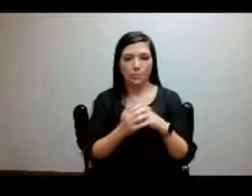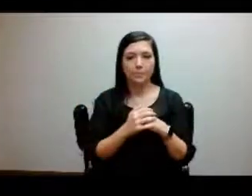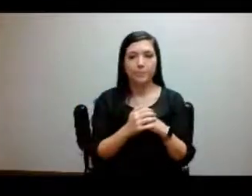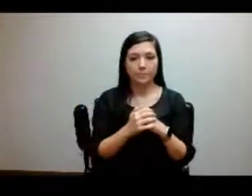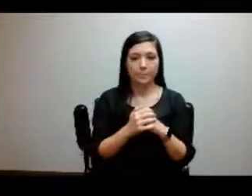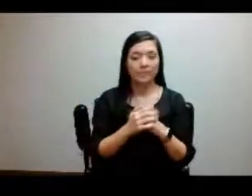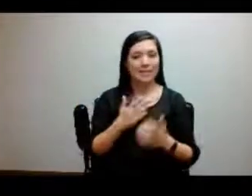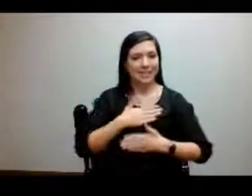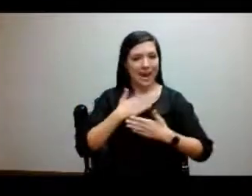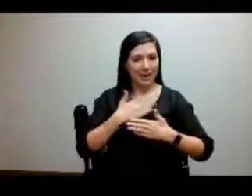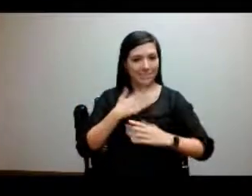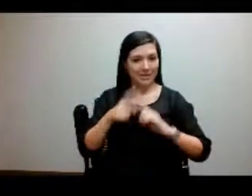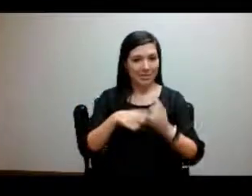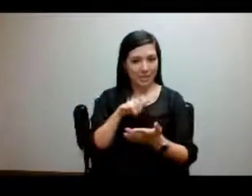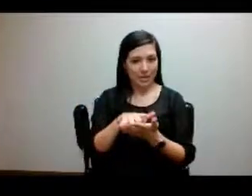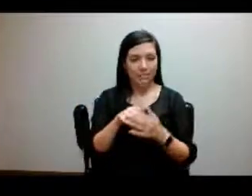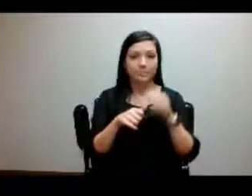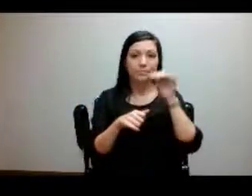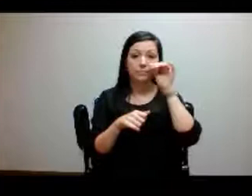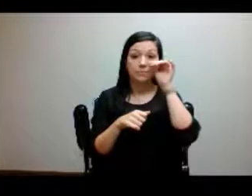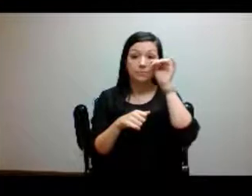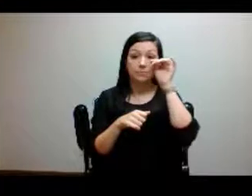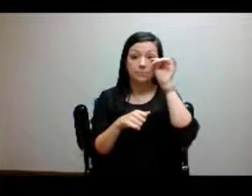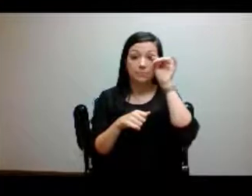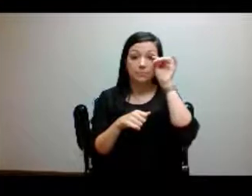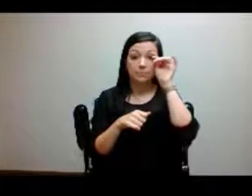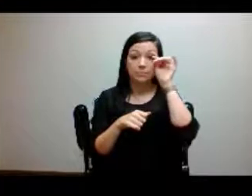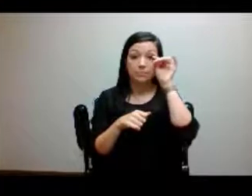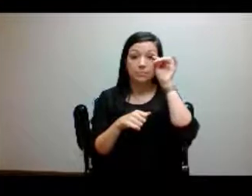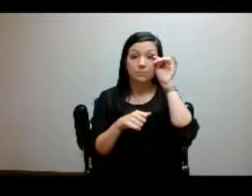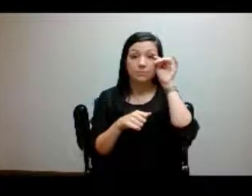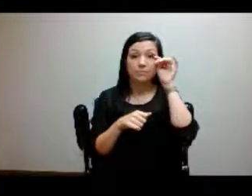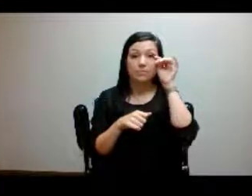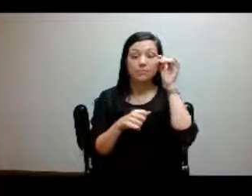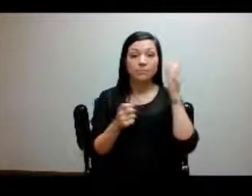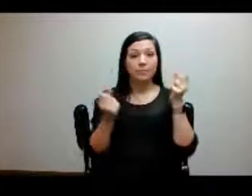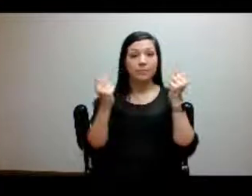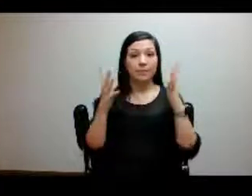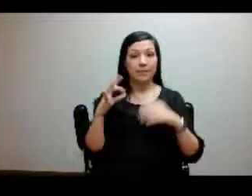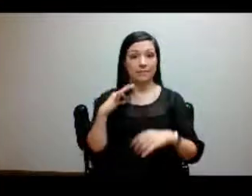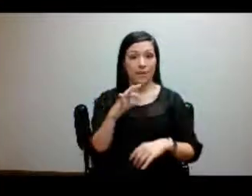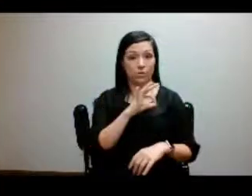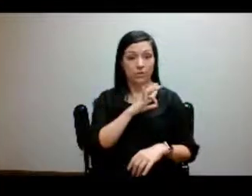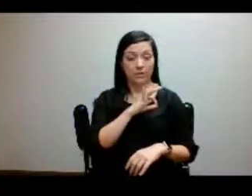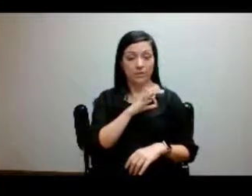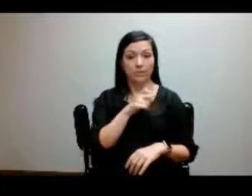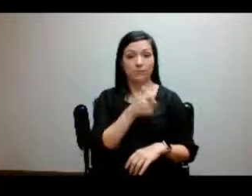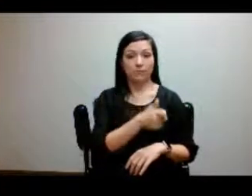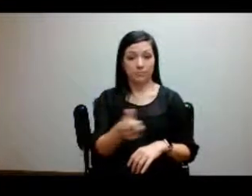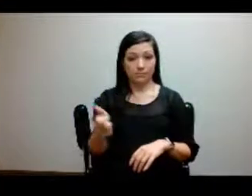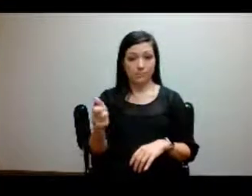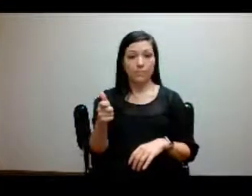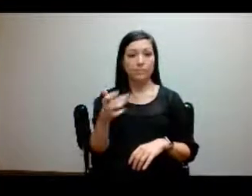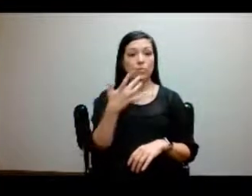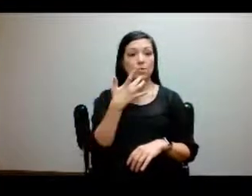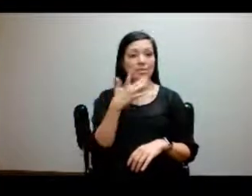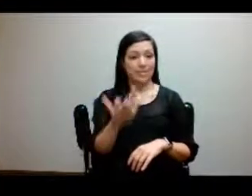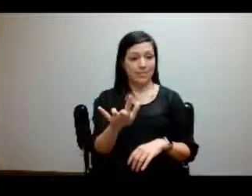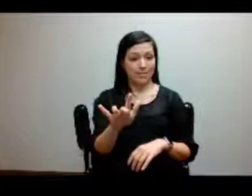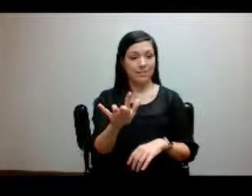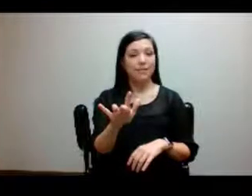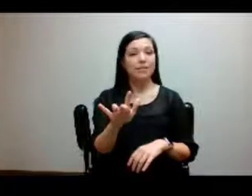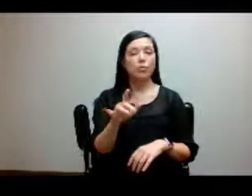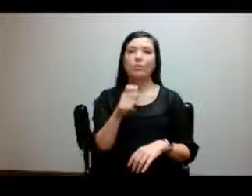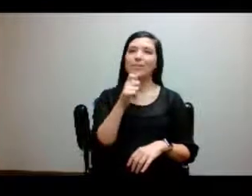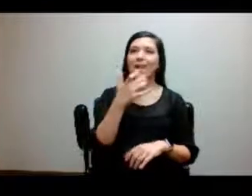very happy about that. And then we've had a number of faculty who were lucky enough, and I shouldn't